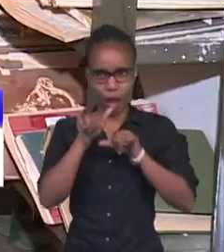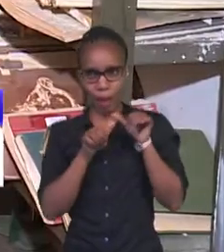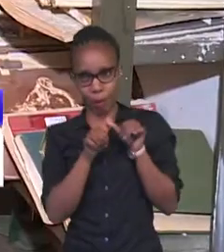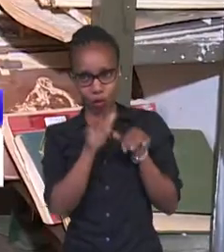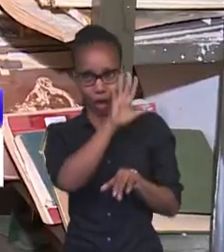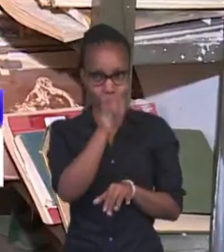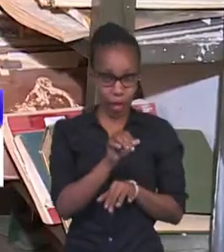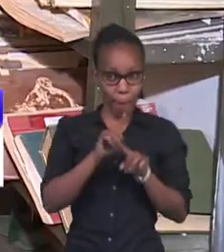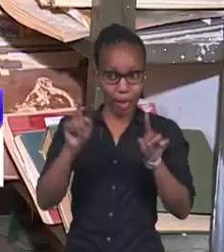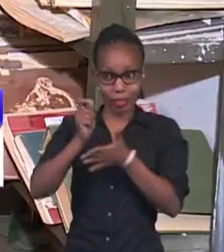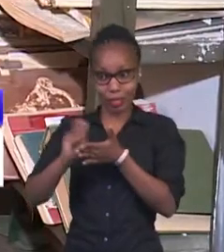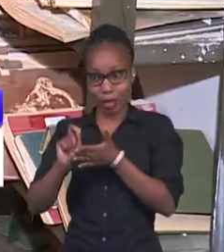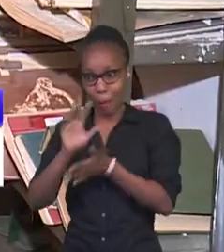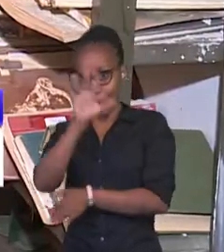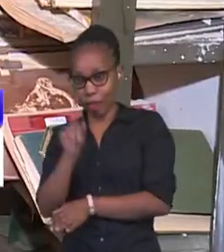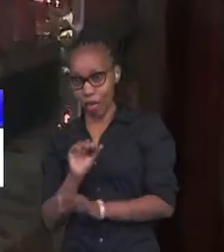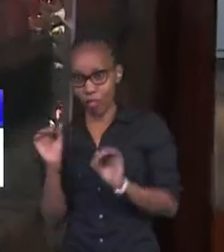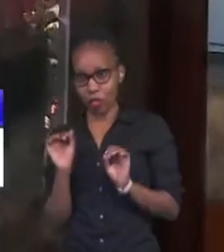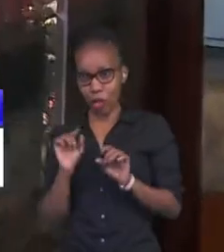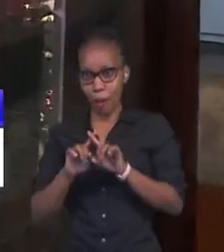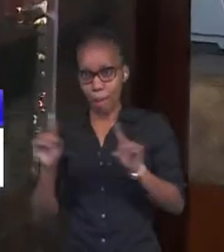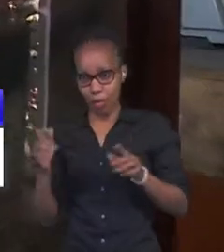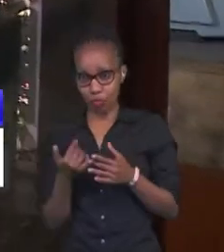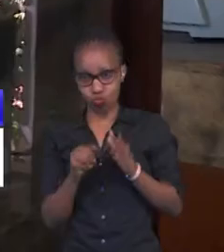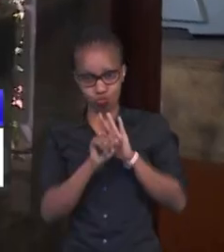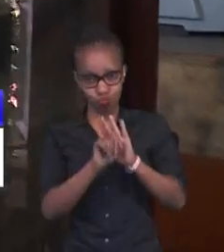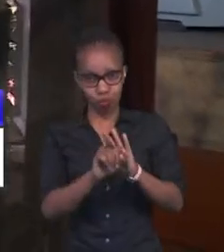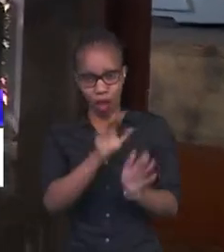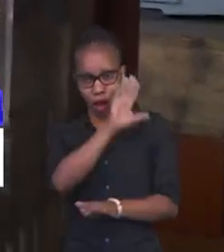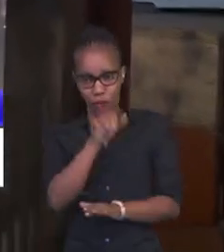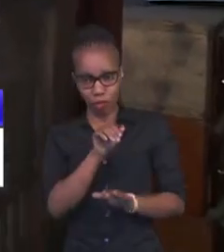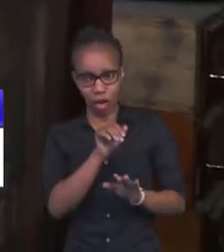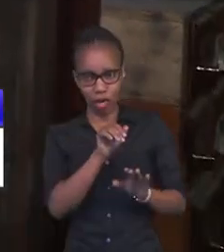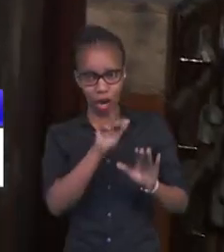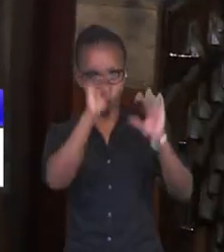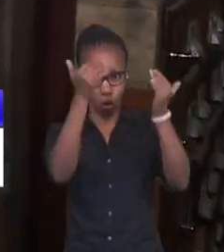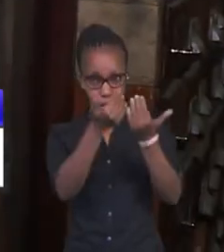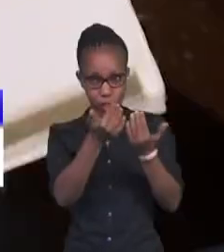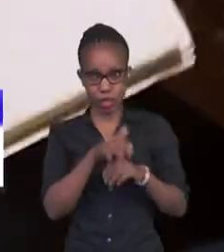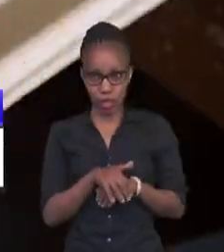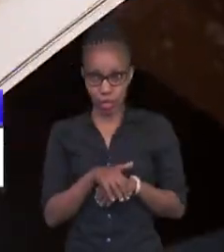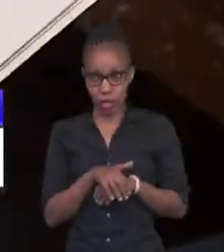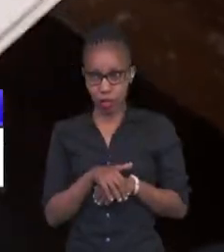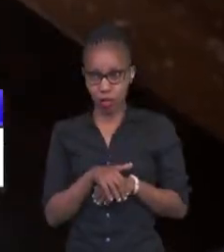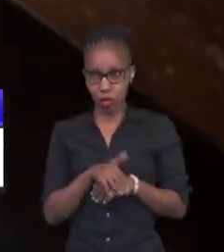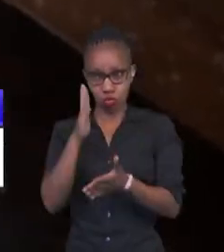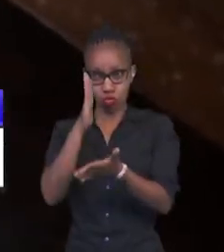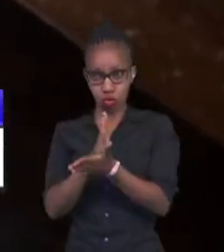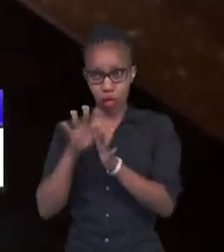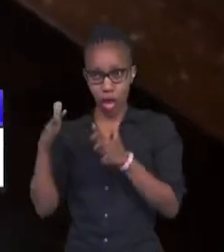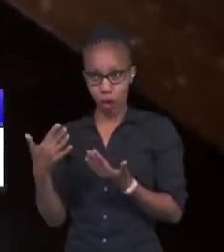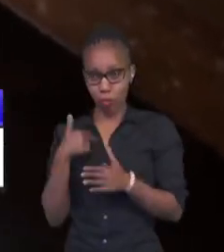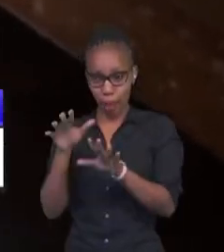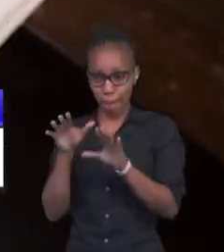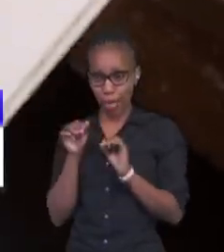by Africans, yet looking down upon the natives of the African continent. And I couldn't wait to find out the truth. So I